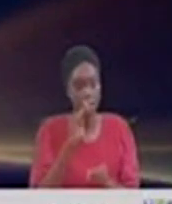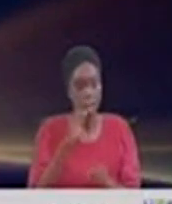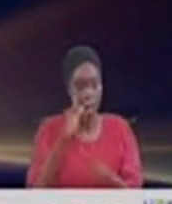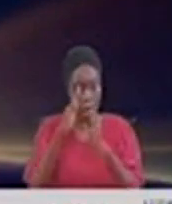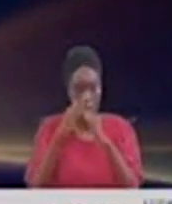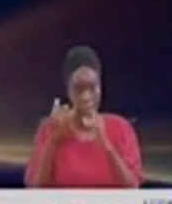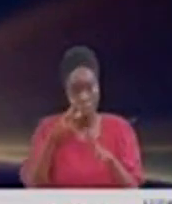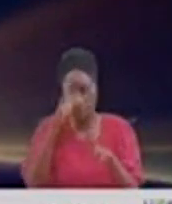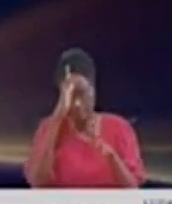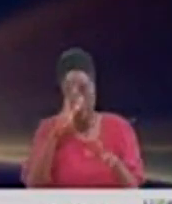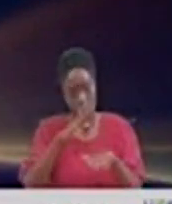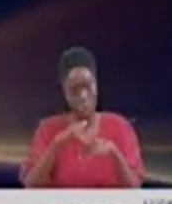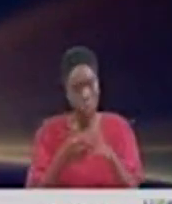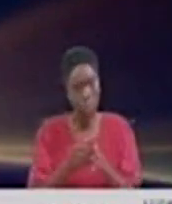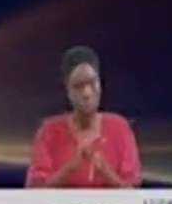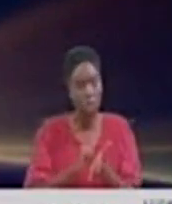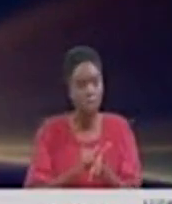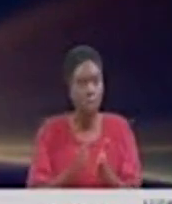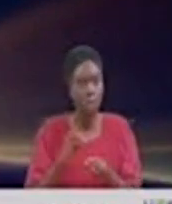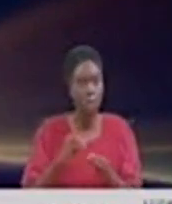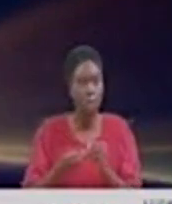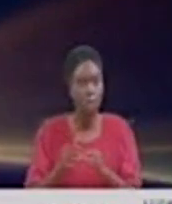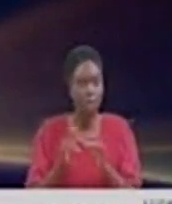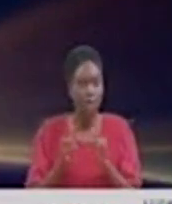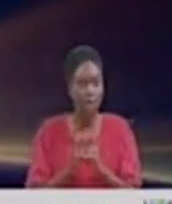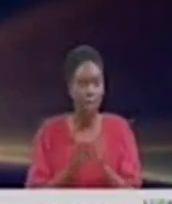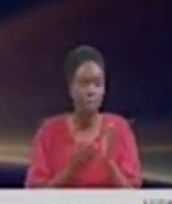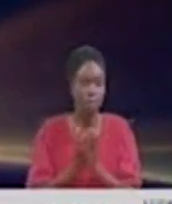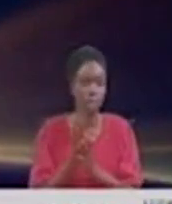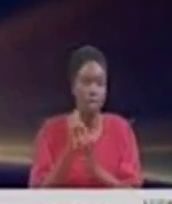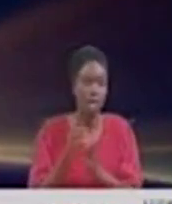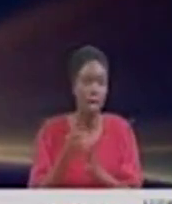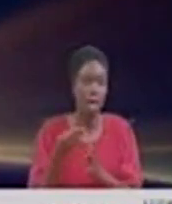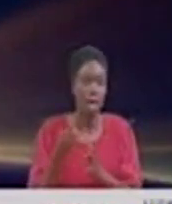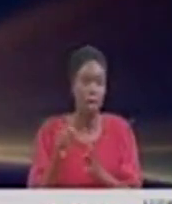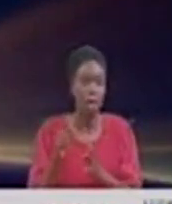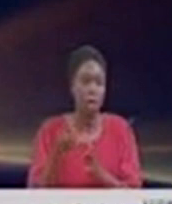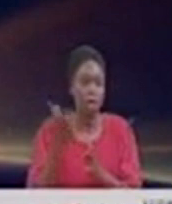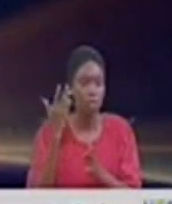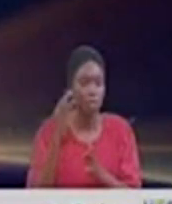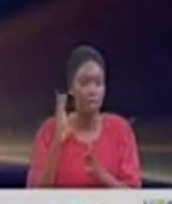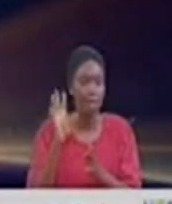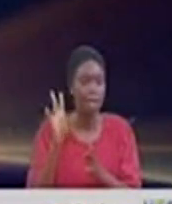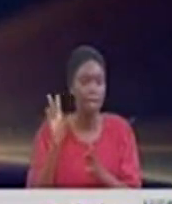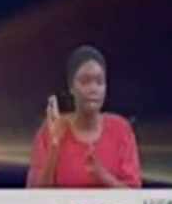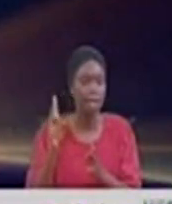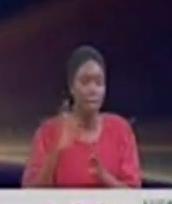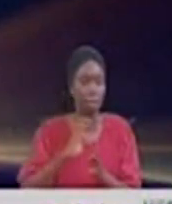house of their fathers. All those that were numbered of the camps throughout their hosts were